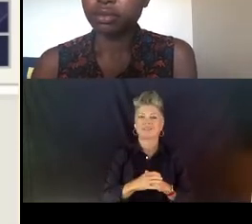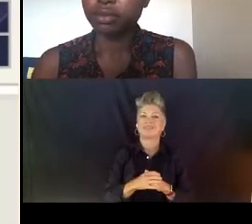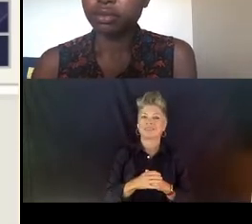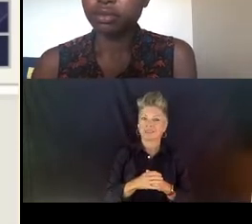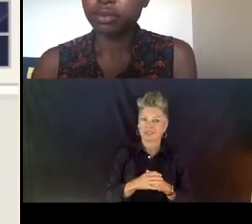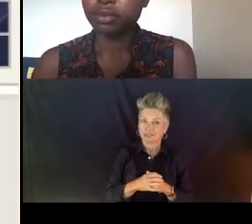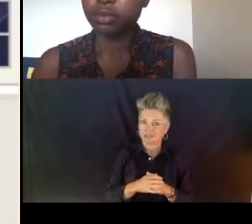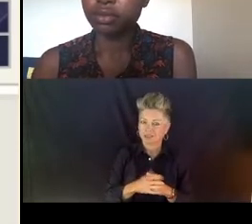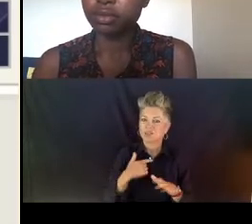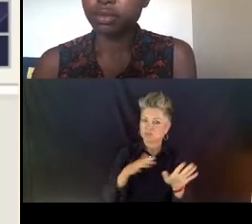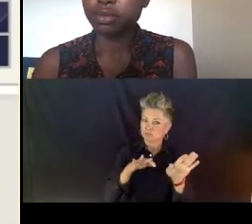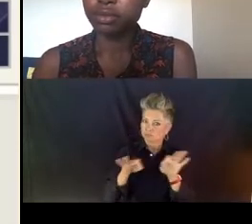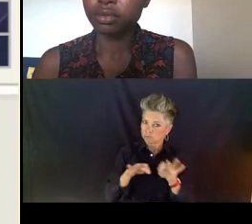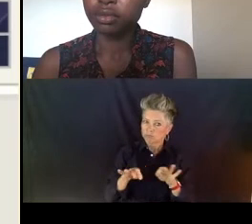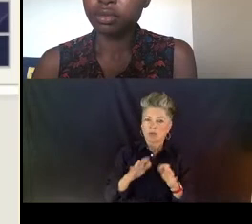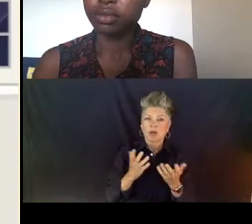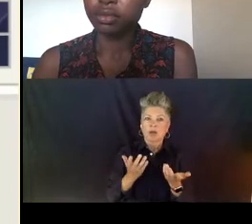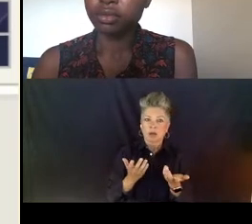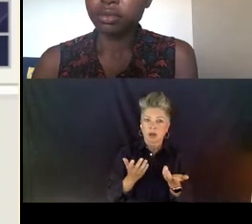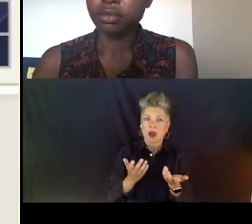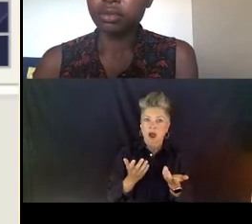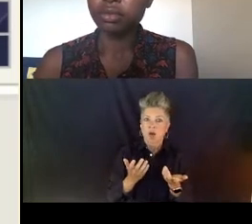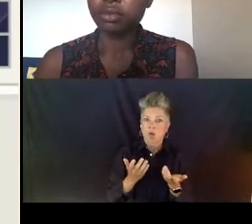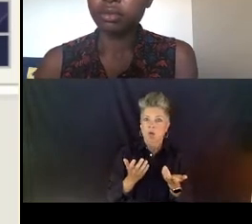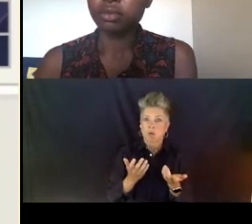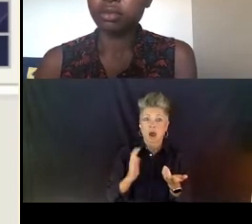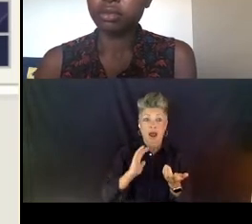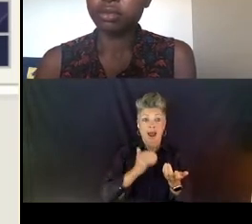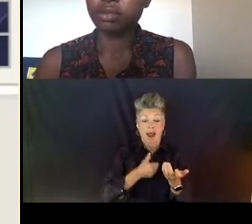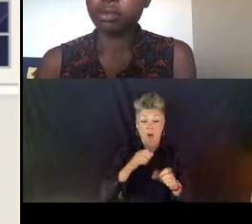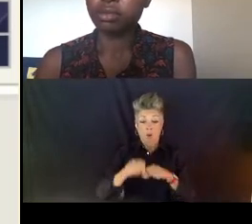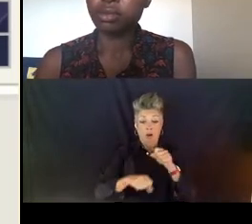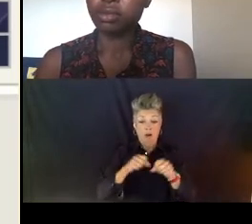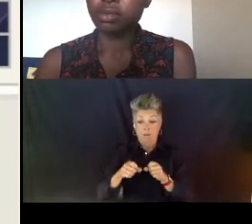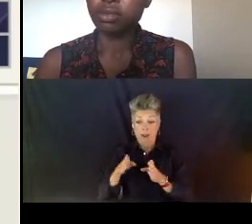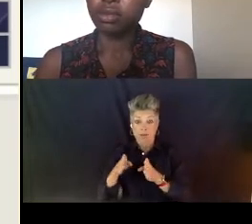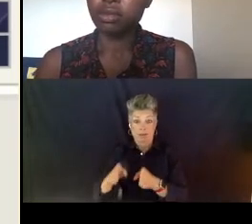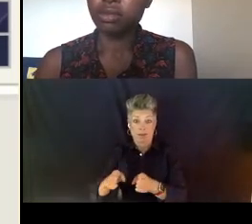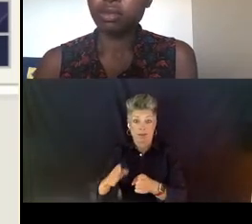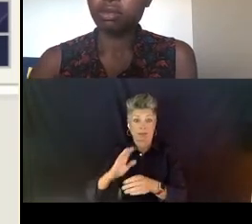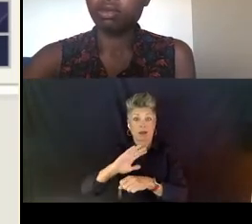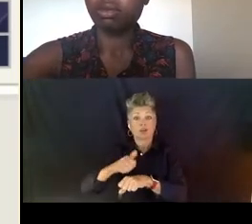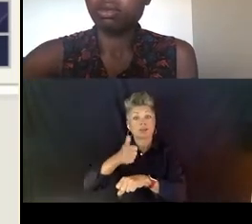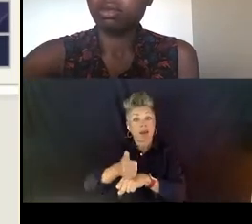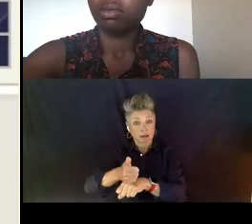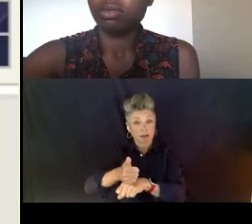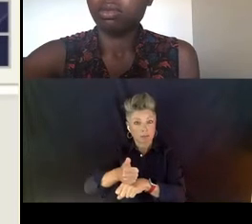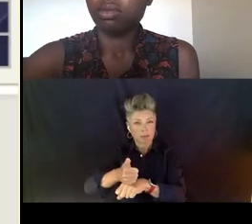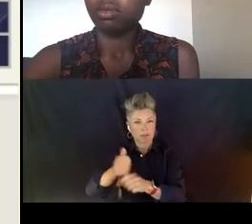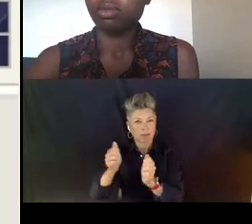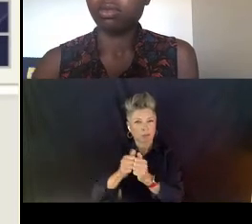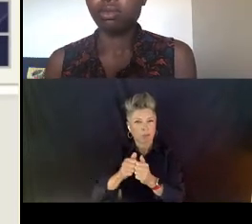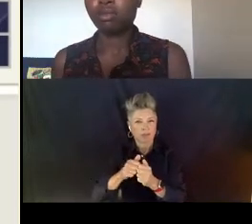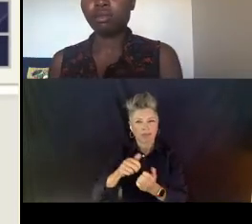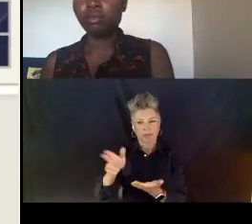I was explaining how our bike lanes are set up where they're painted lines next to